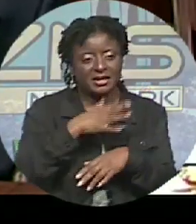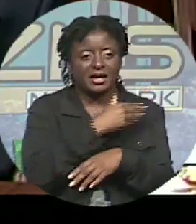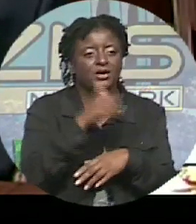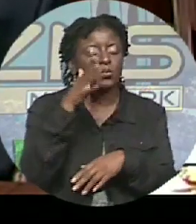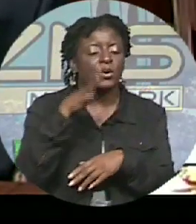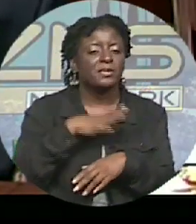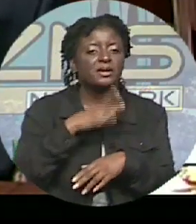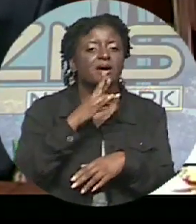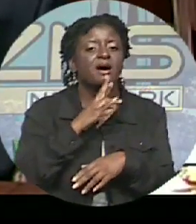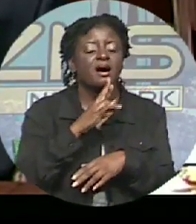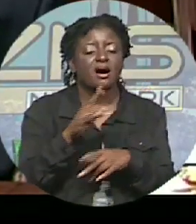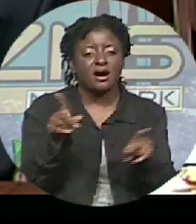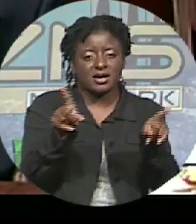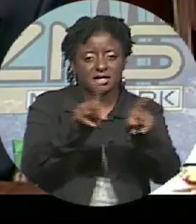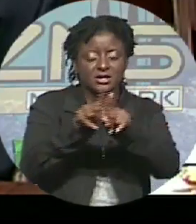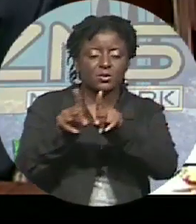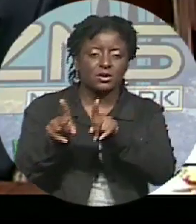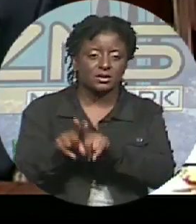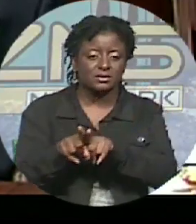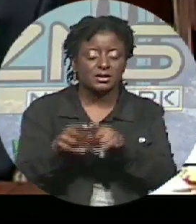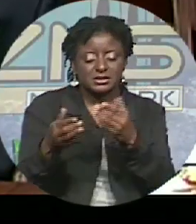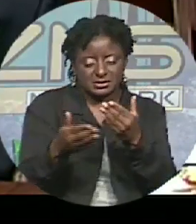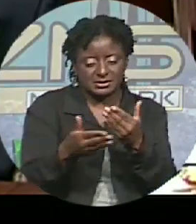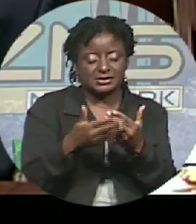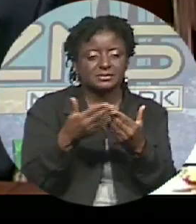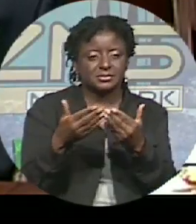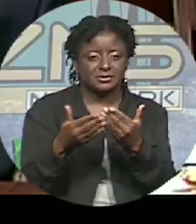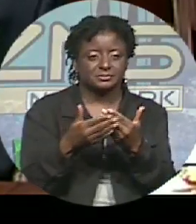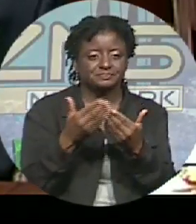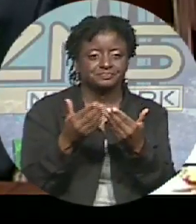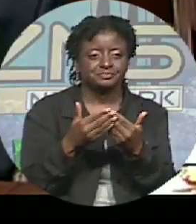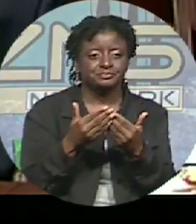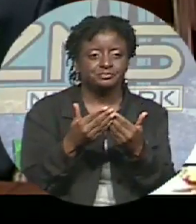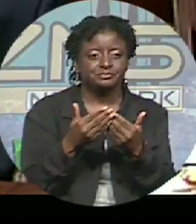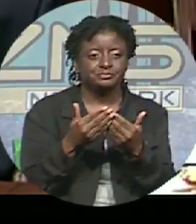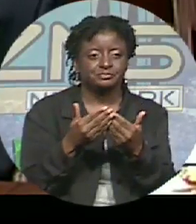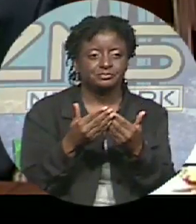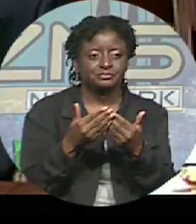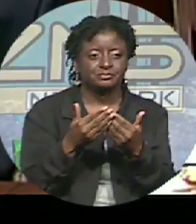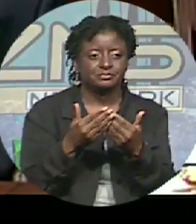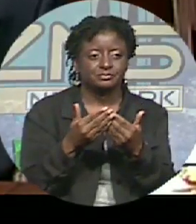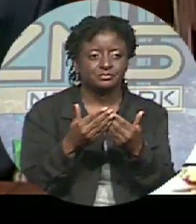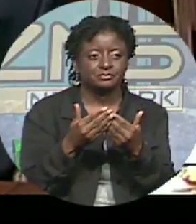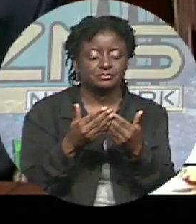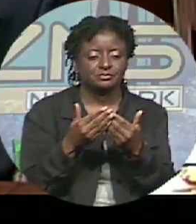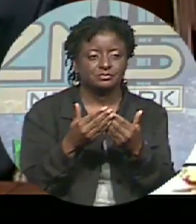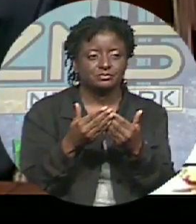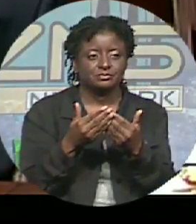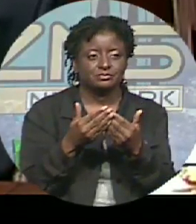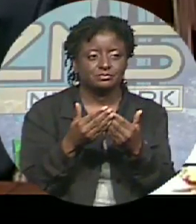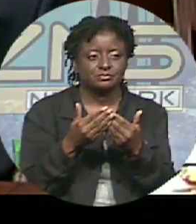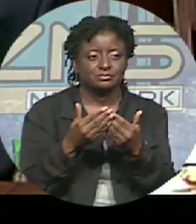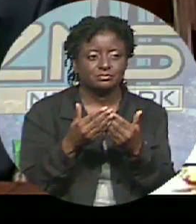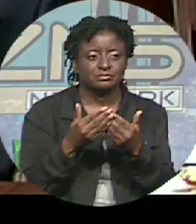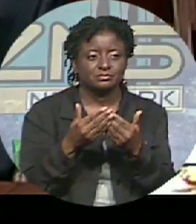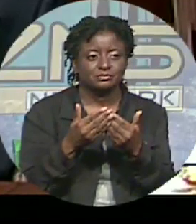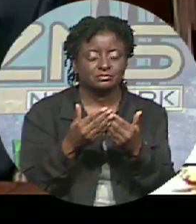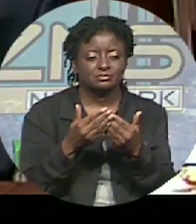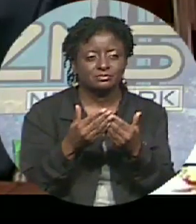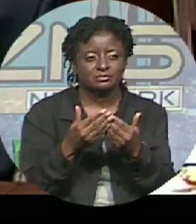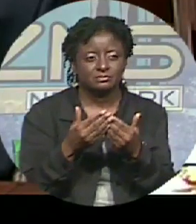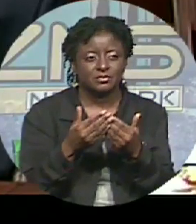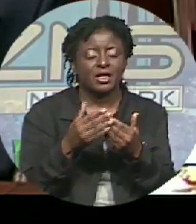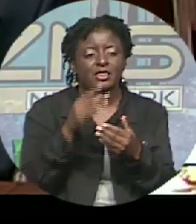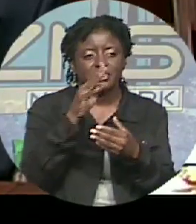equal. It's as simple as that. And distilled to their essence, the four